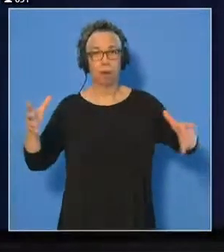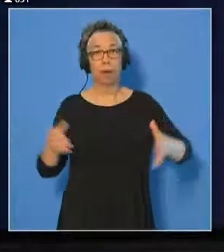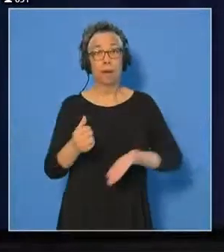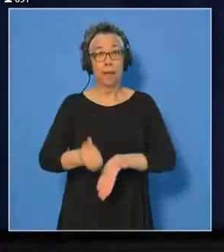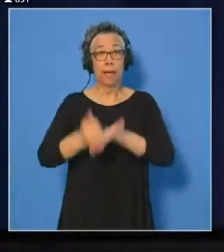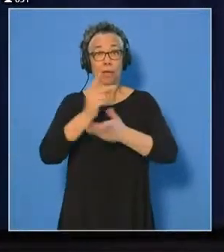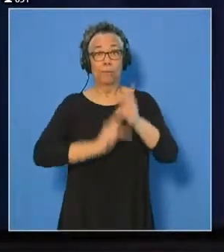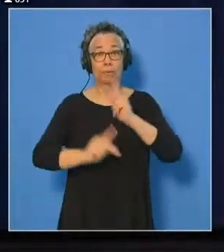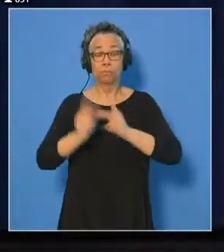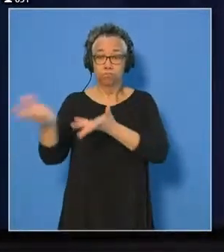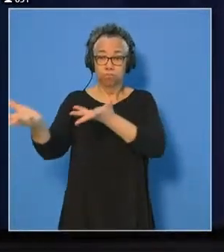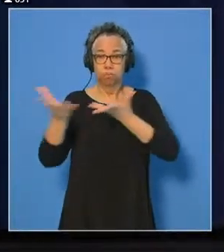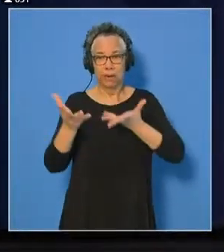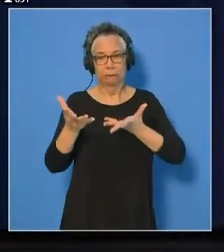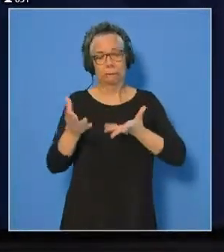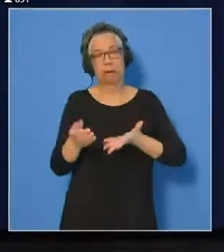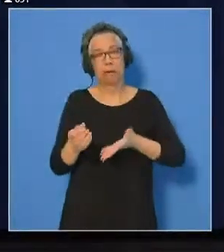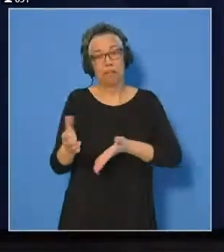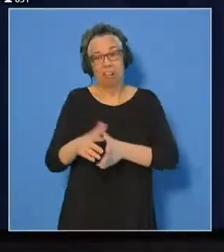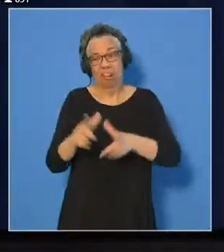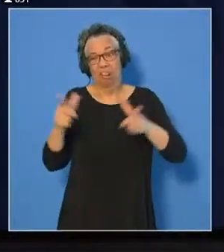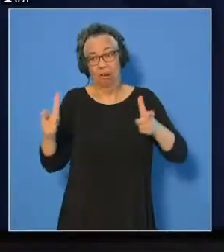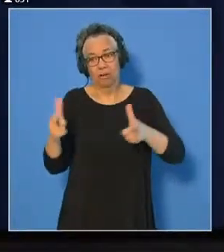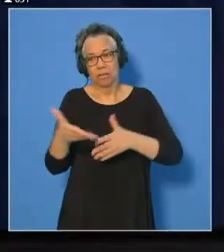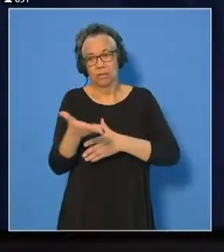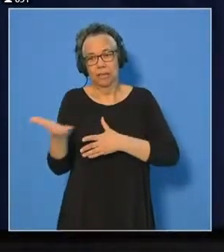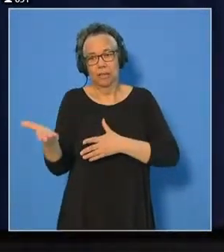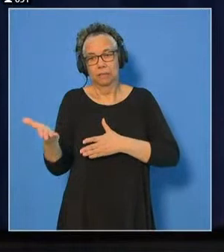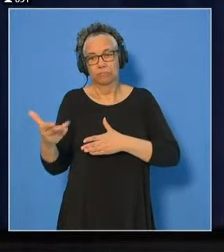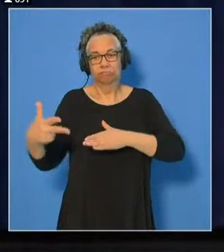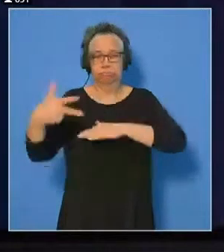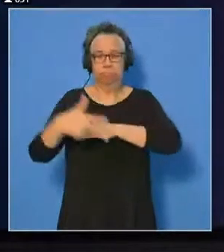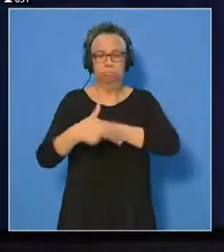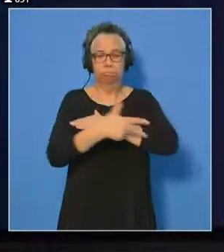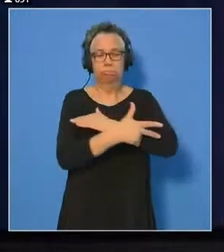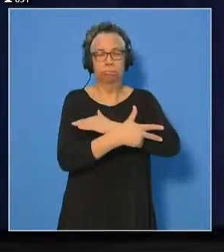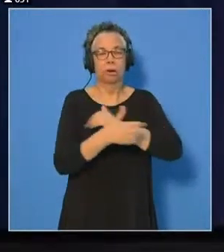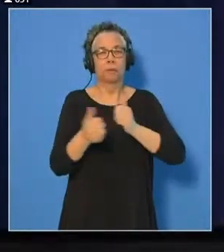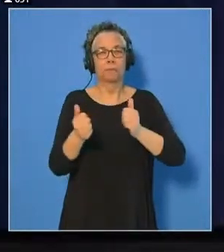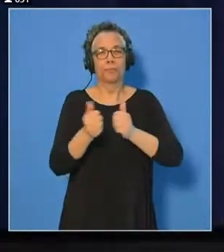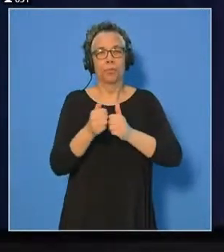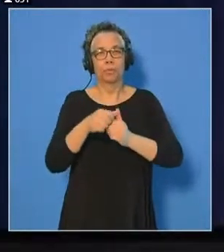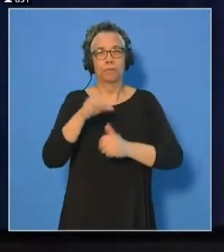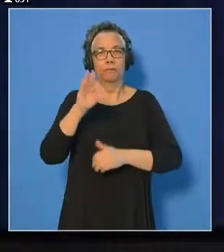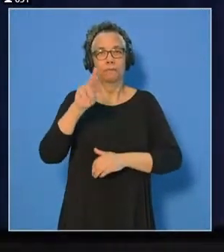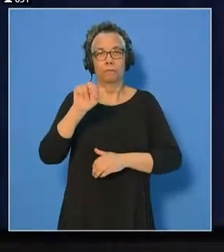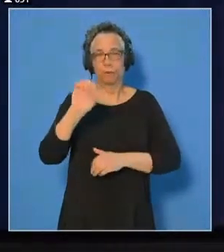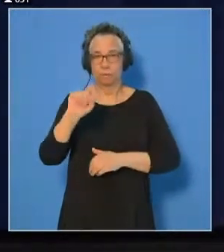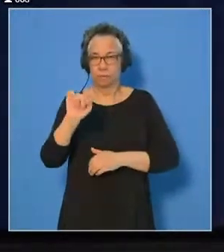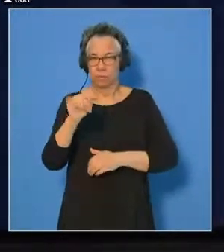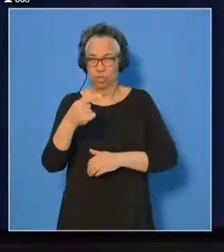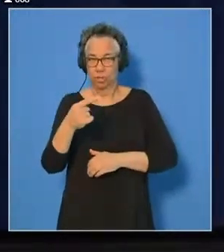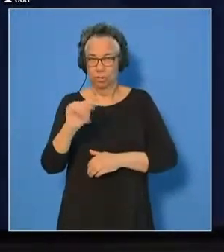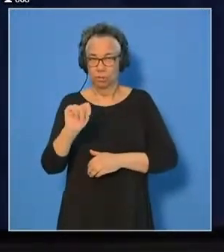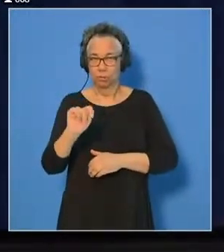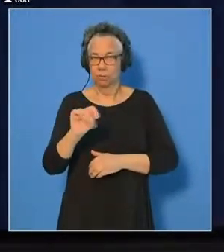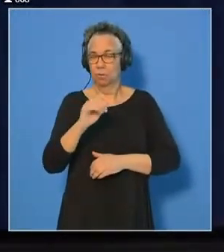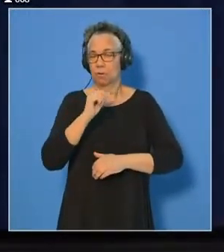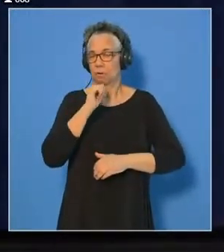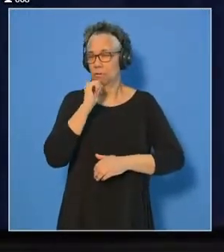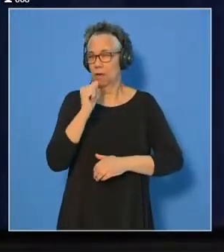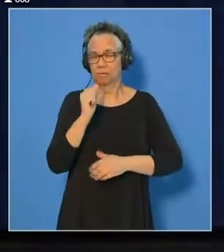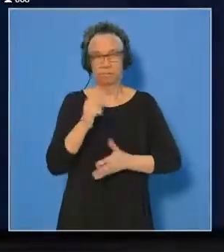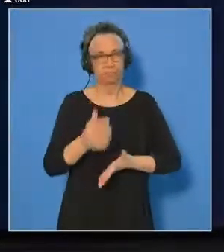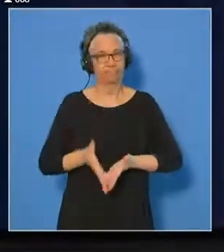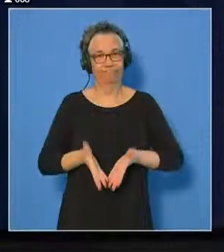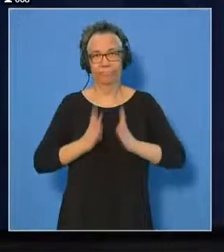in larger items through the docks with freight forwarders. The reason was not to allow persons to engage